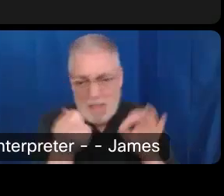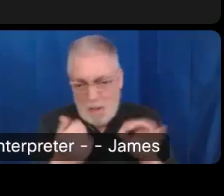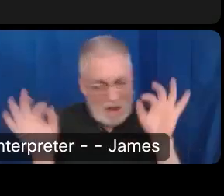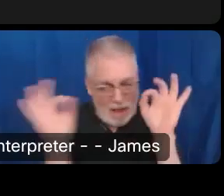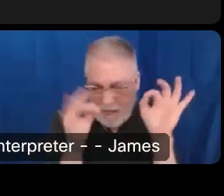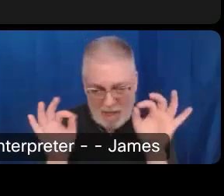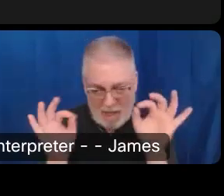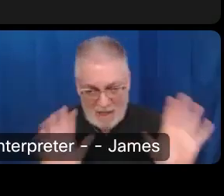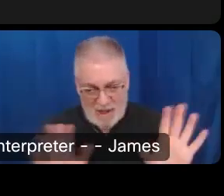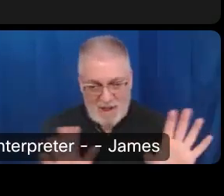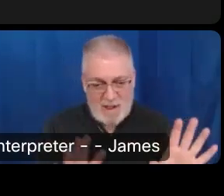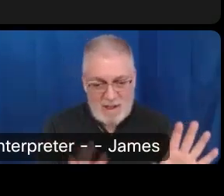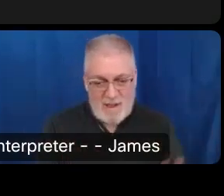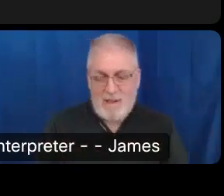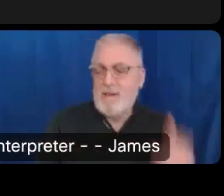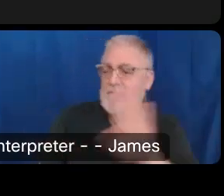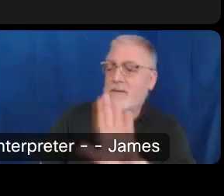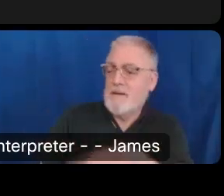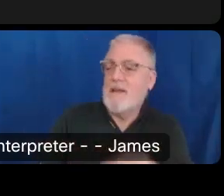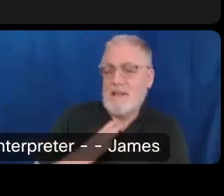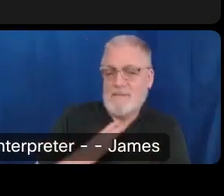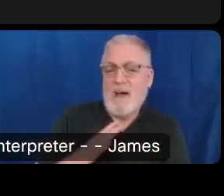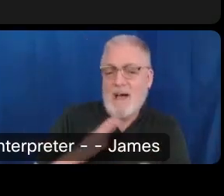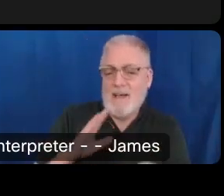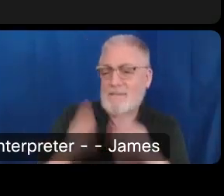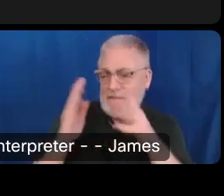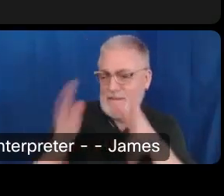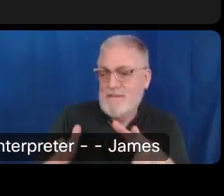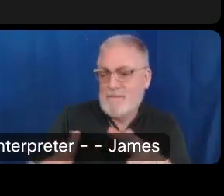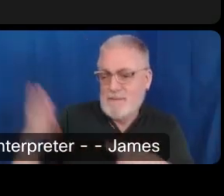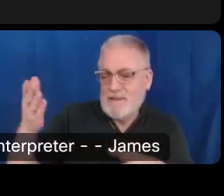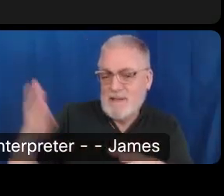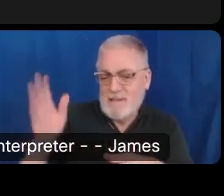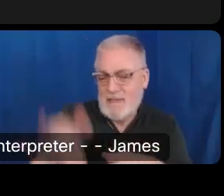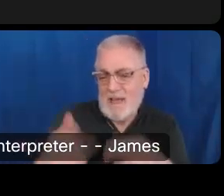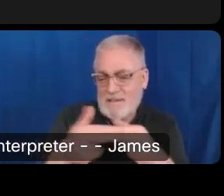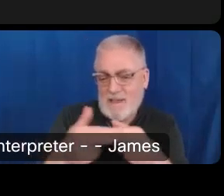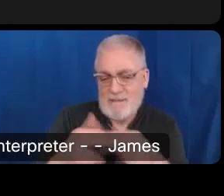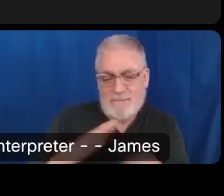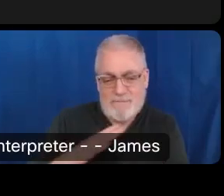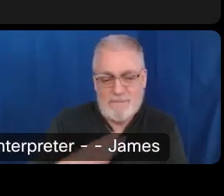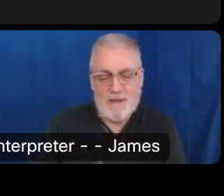I'm sorry about that. Let me just give me a second to figure out